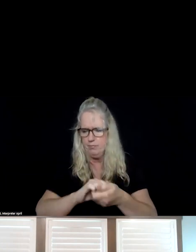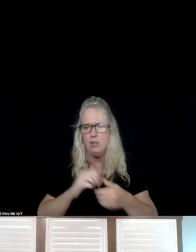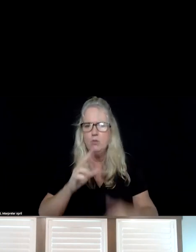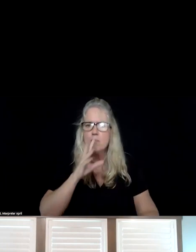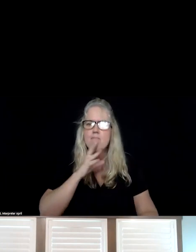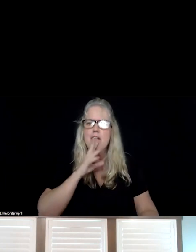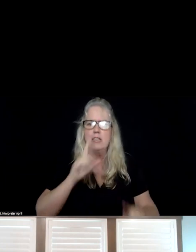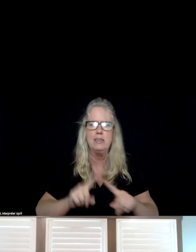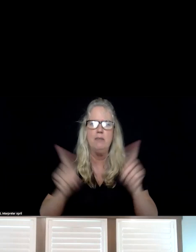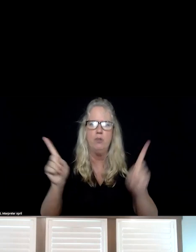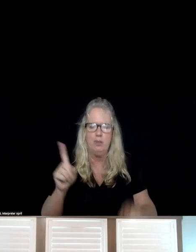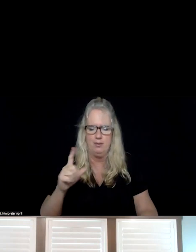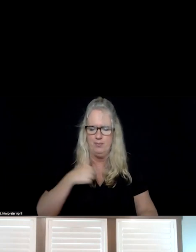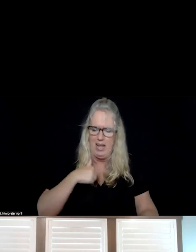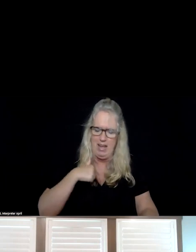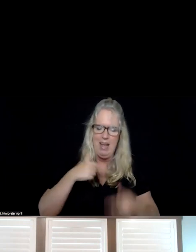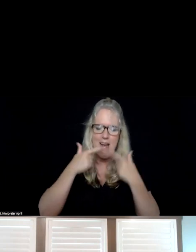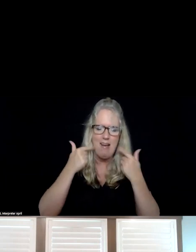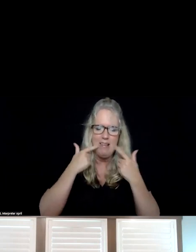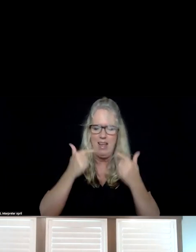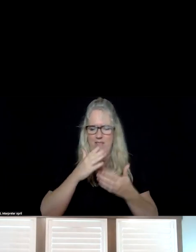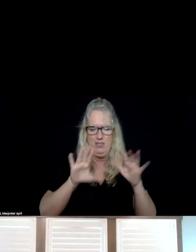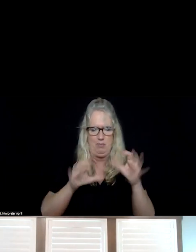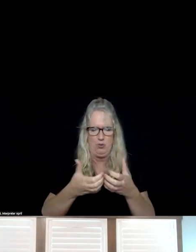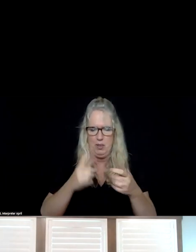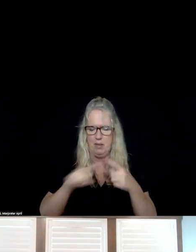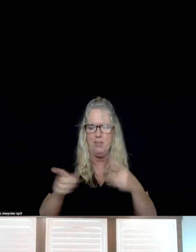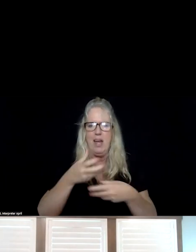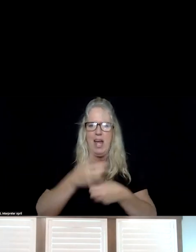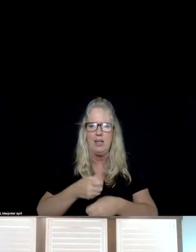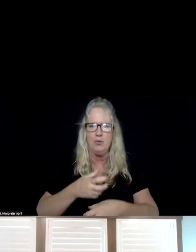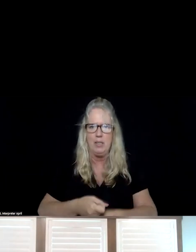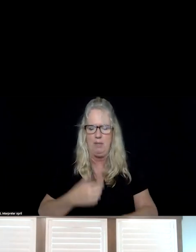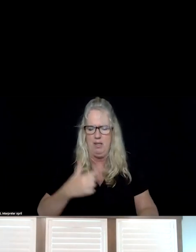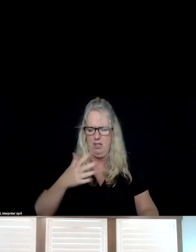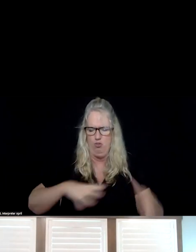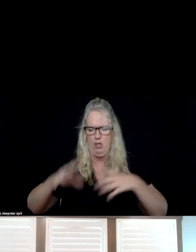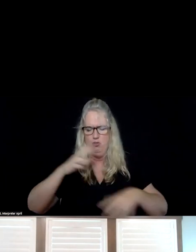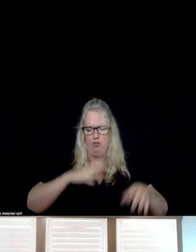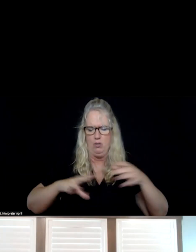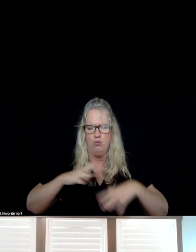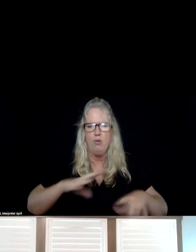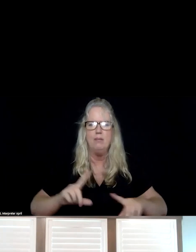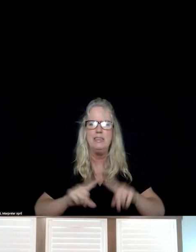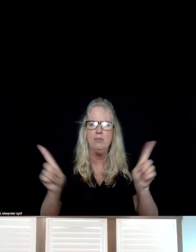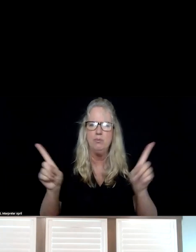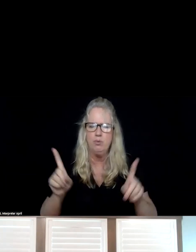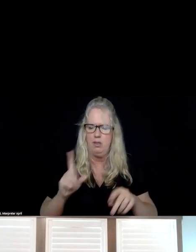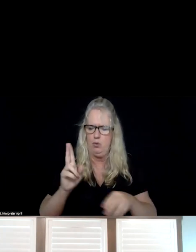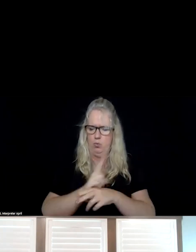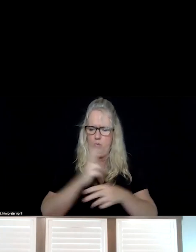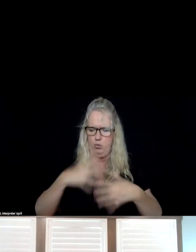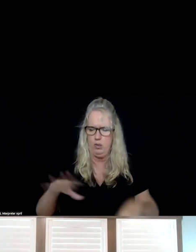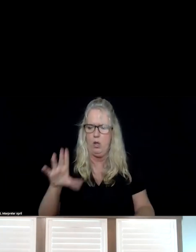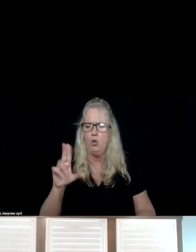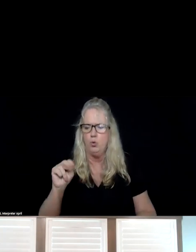differently. I laugh, some of these groups talk in acronyms, and we dress differently. Some of them wear uniforms, but it's